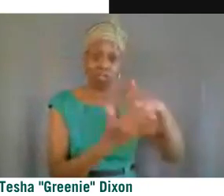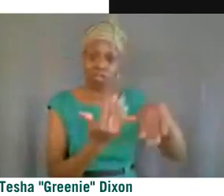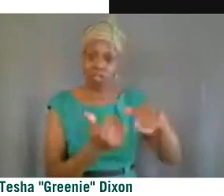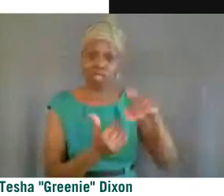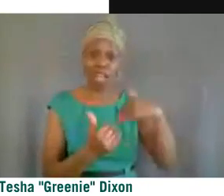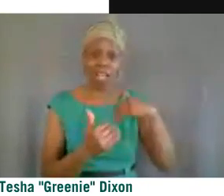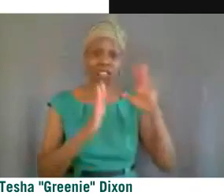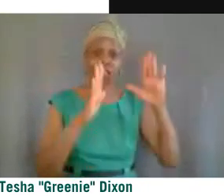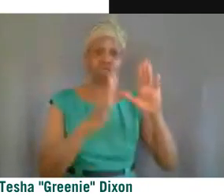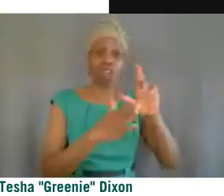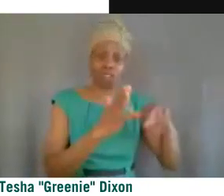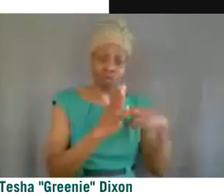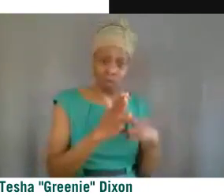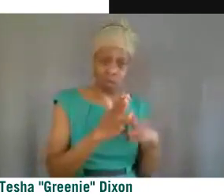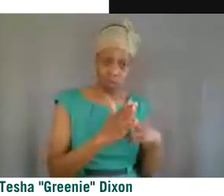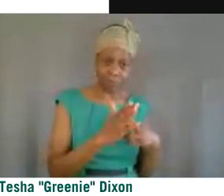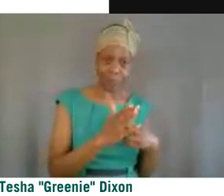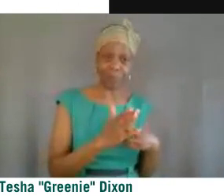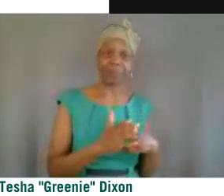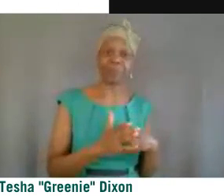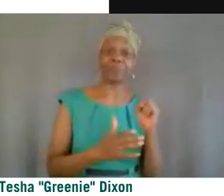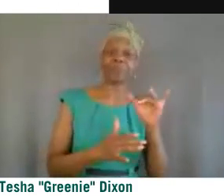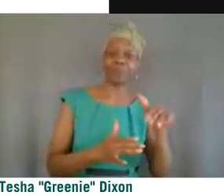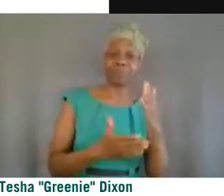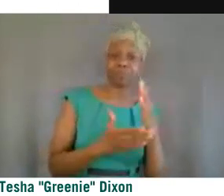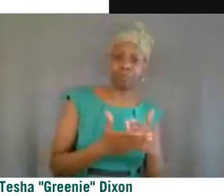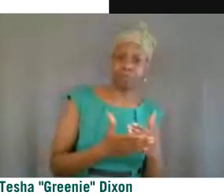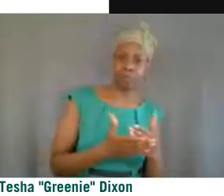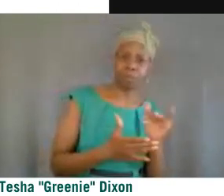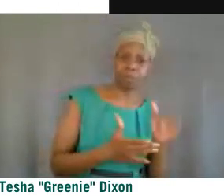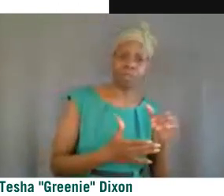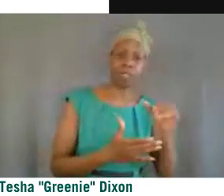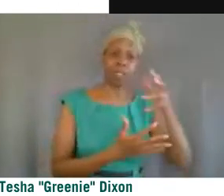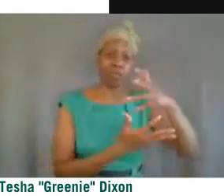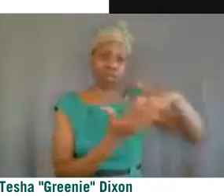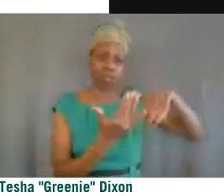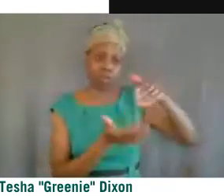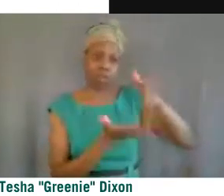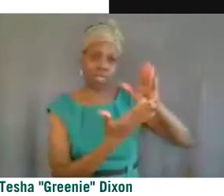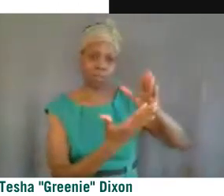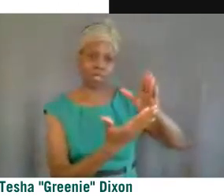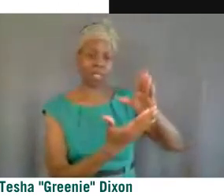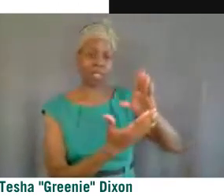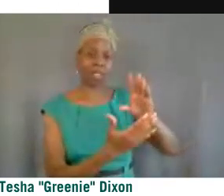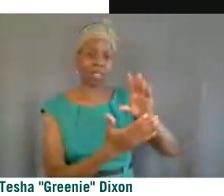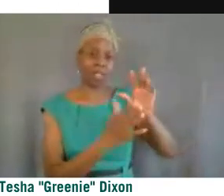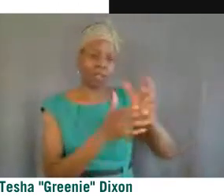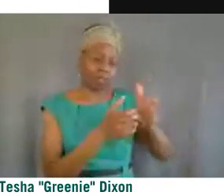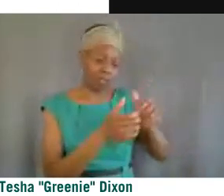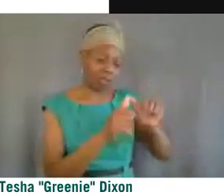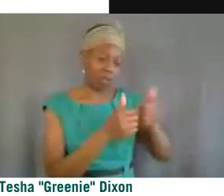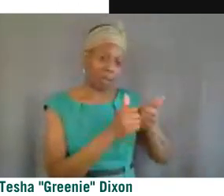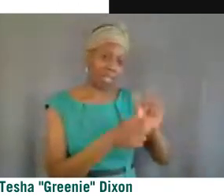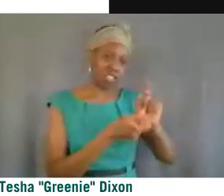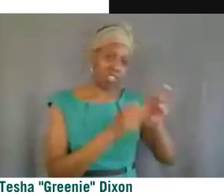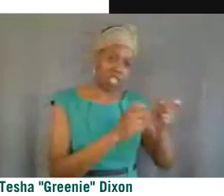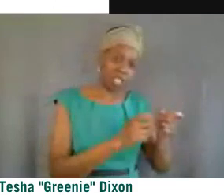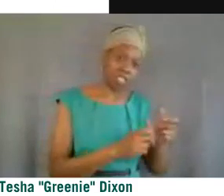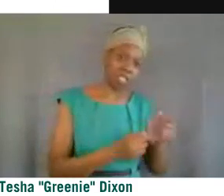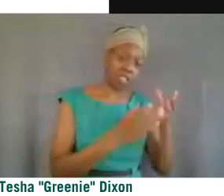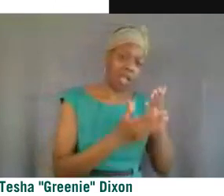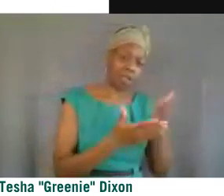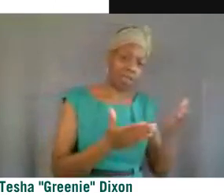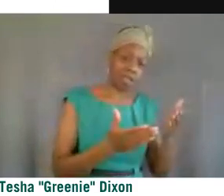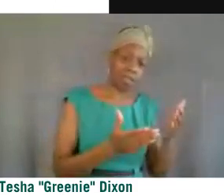great role. And so there's that part. There's the social aspect of video games, which video games have changed that way, that they are, and a lot of them are